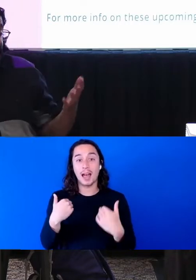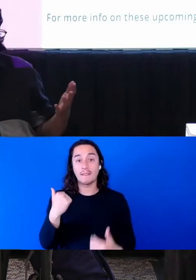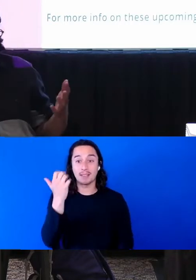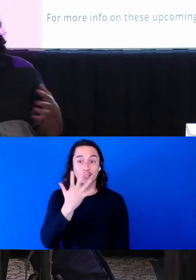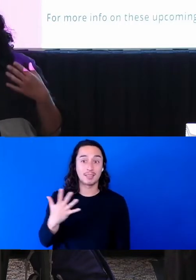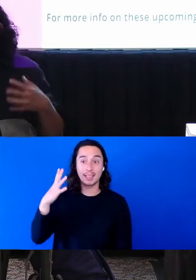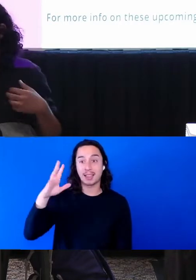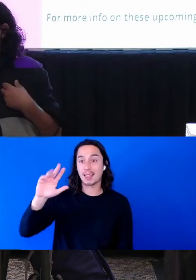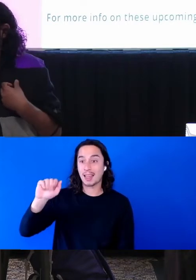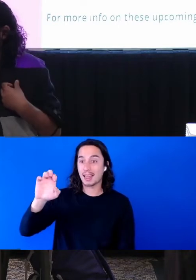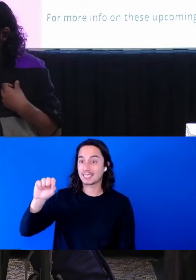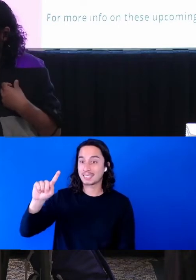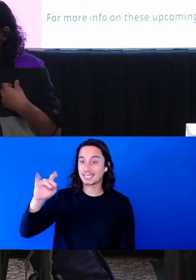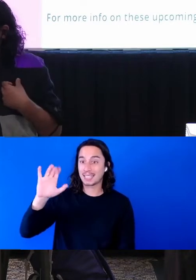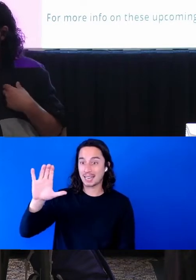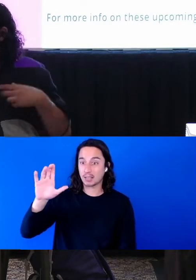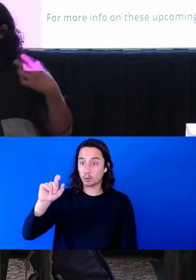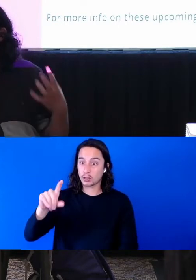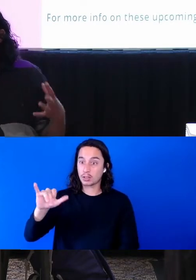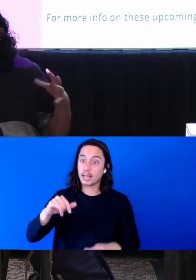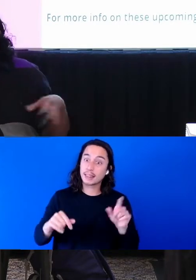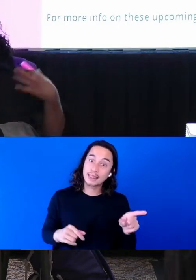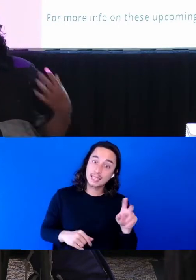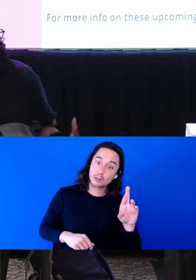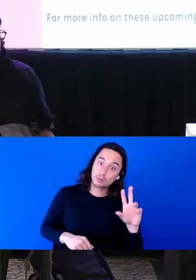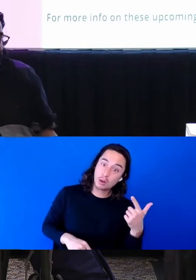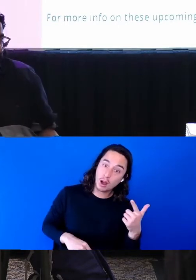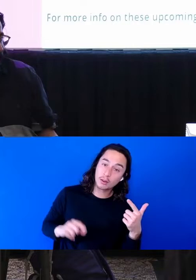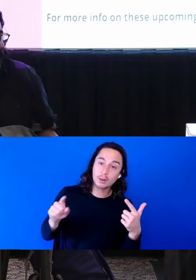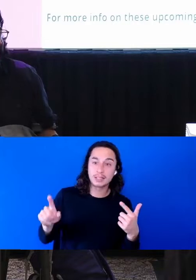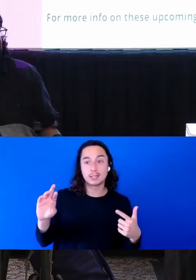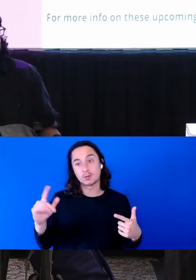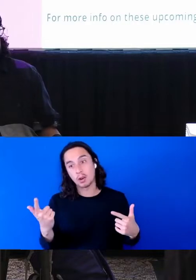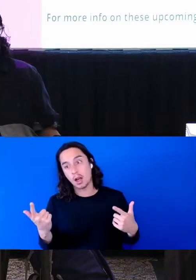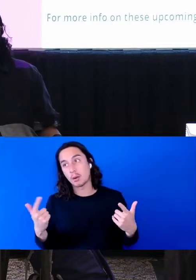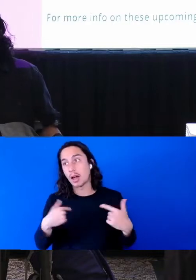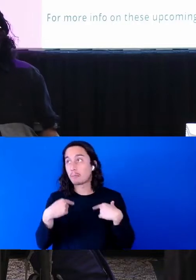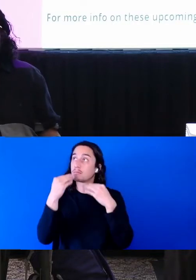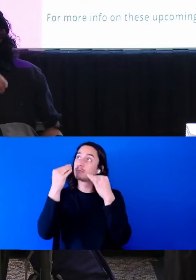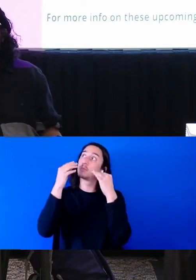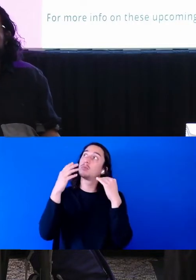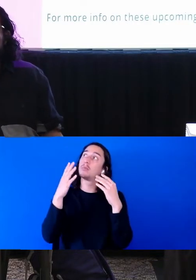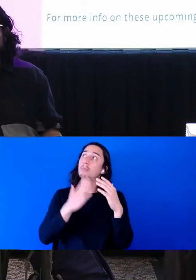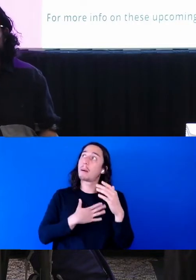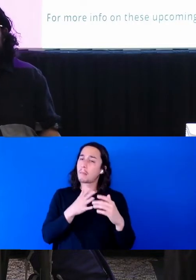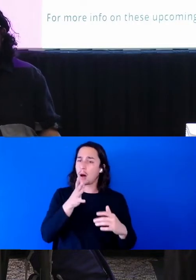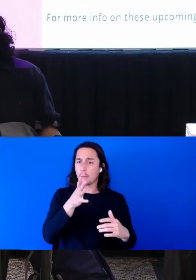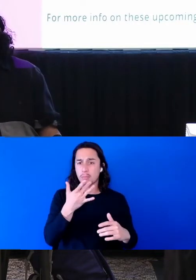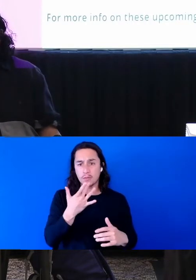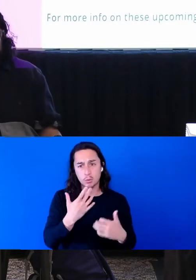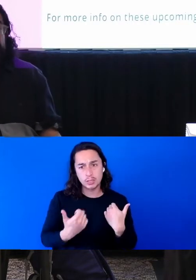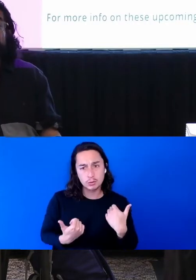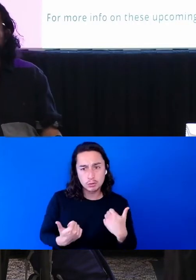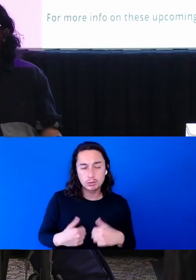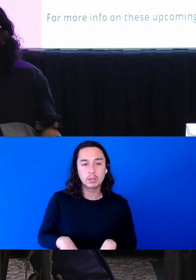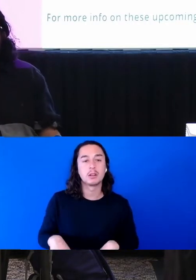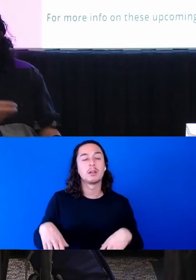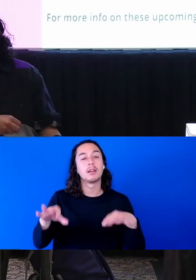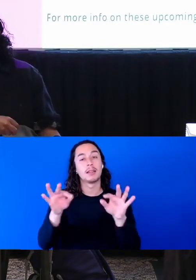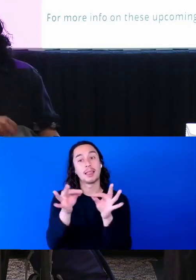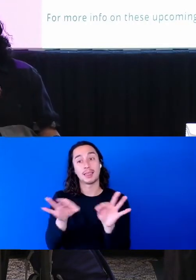like this rug or this rug, it's like, which one would my mom like? It's like part of the decision making. And when I'm thinking about the language in the play,